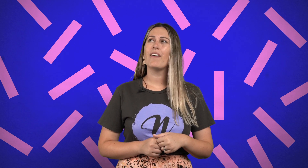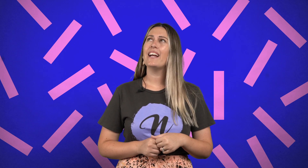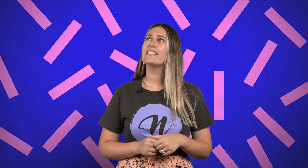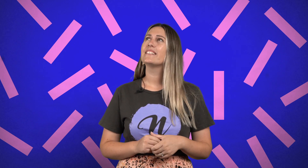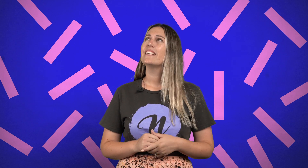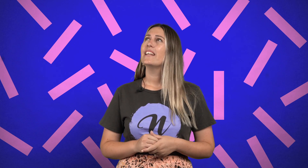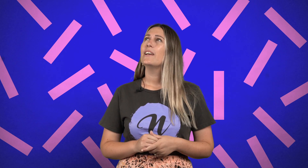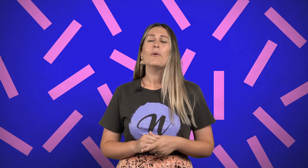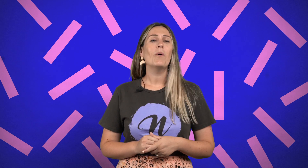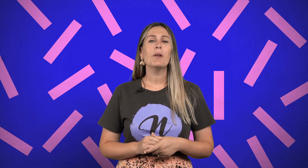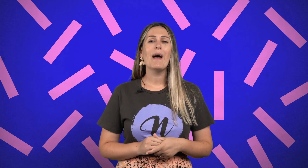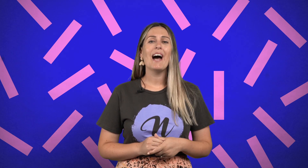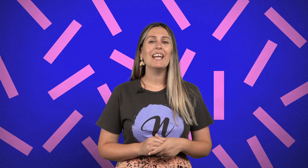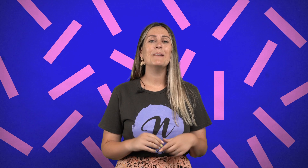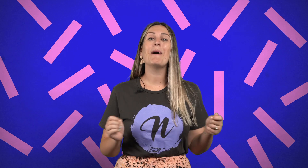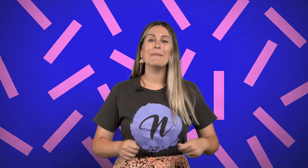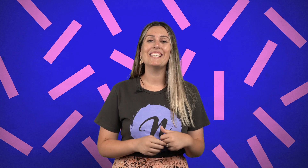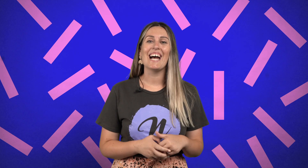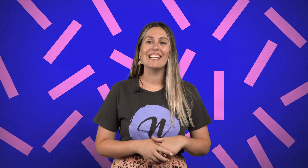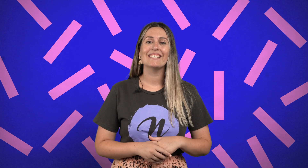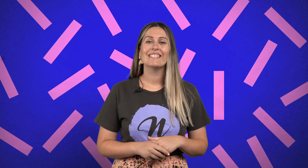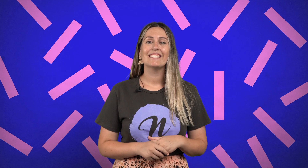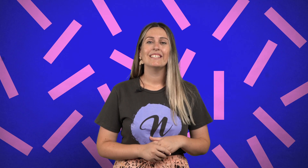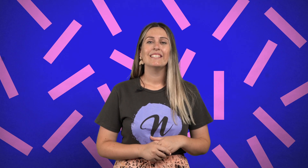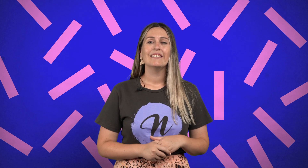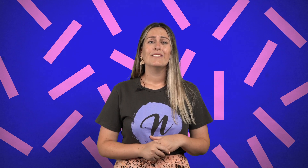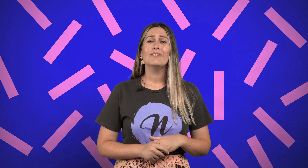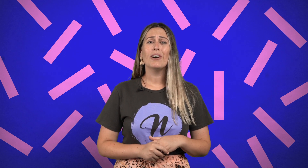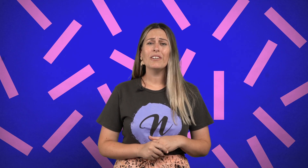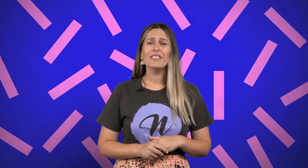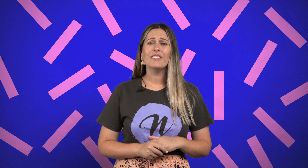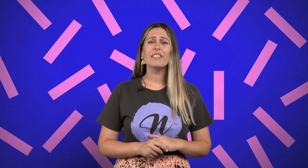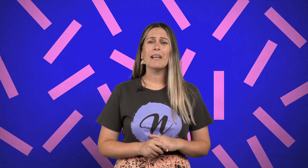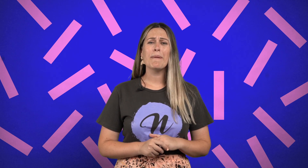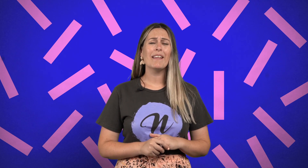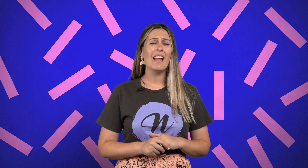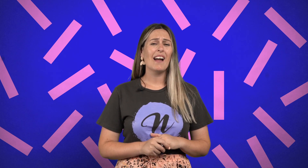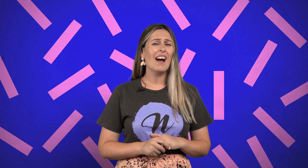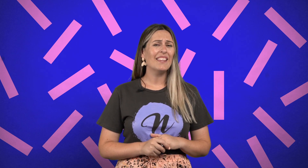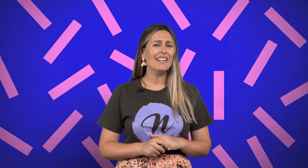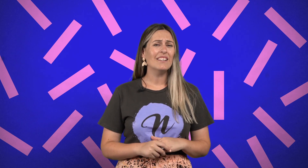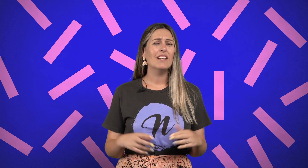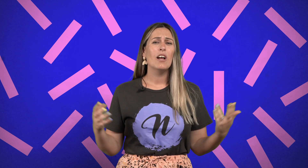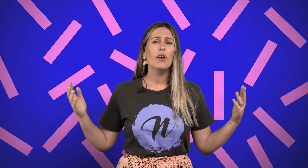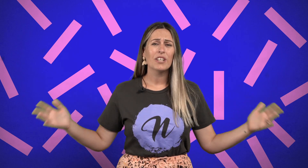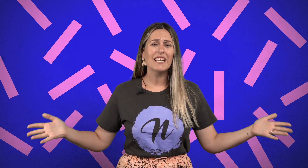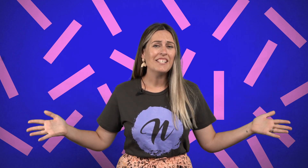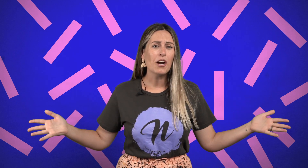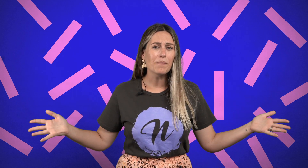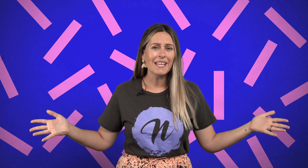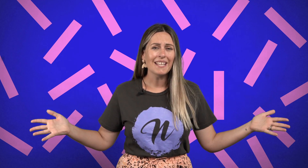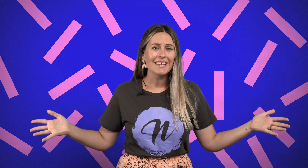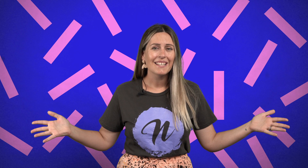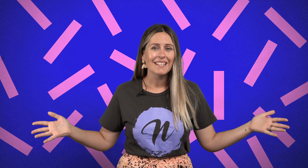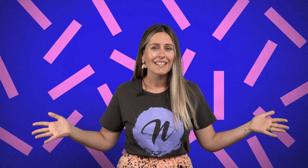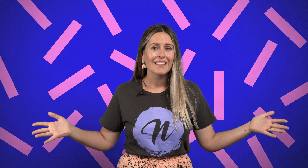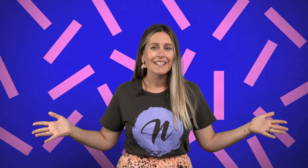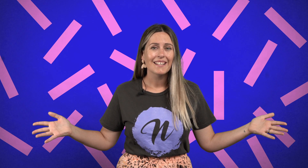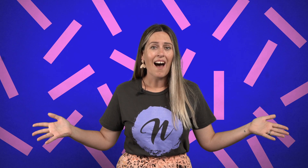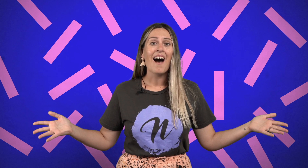can't be right. What about in Mum and Dad? No, not them either. Can you tell me?